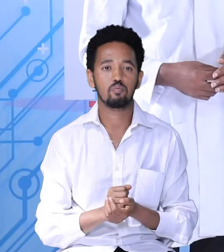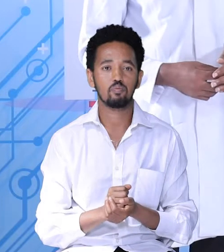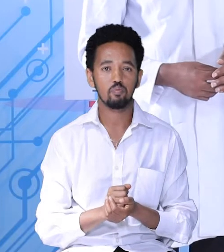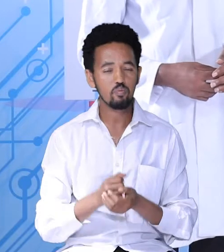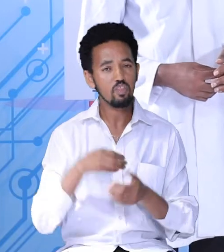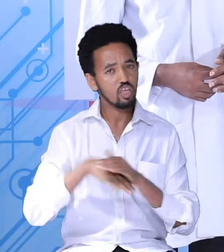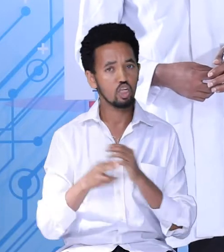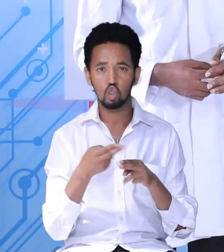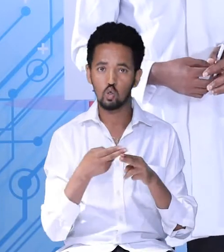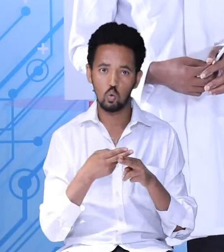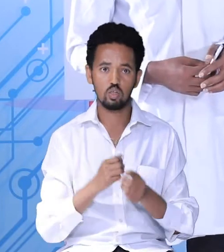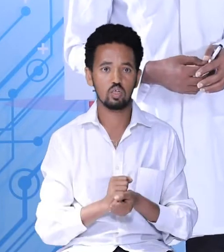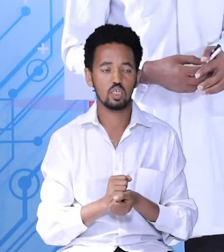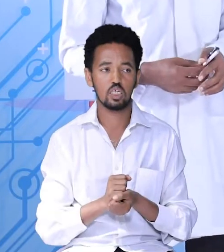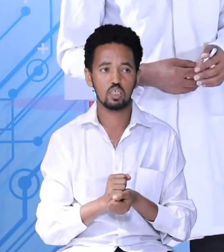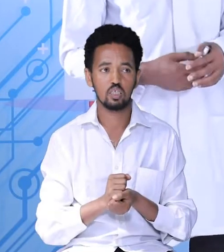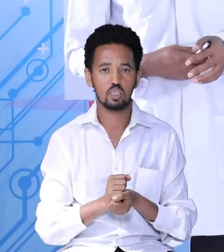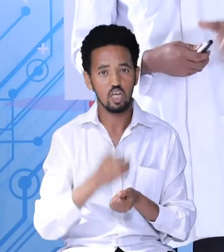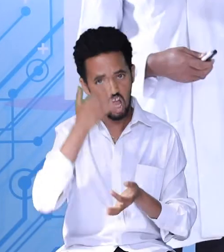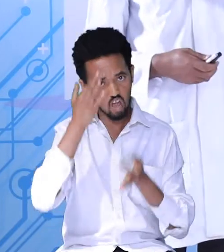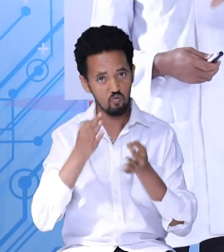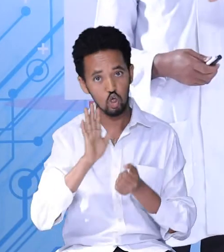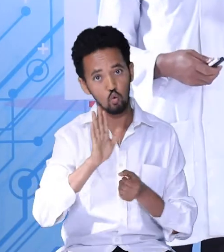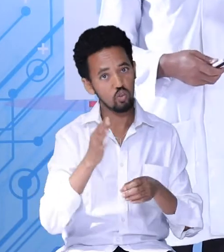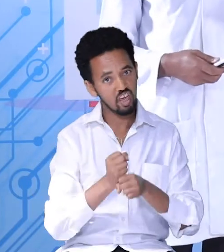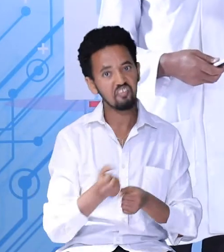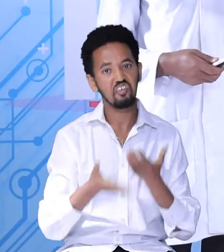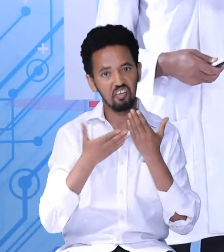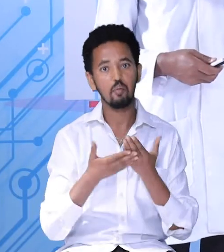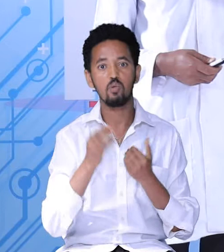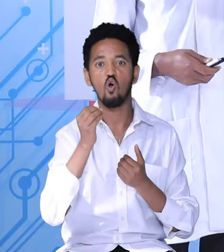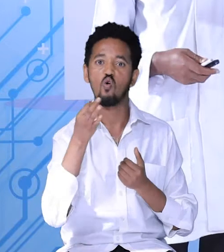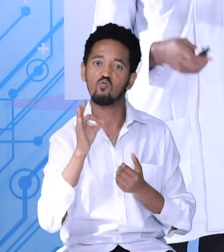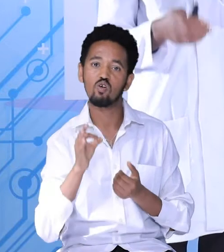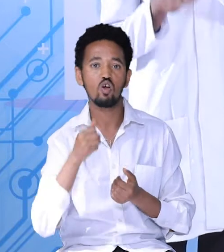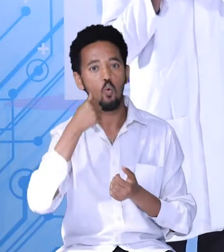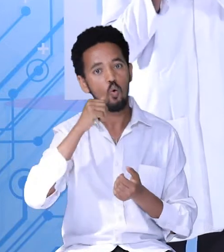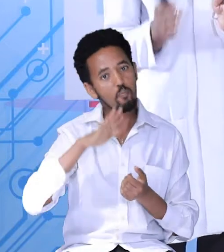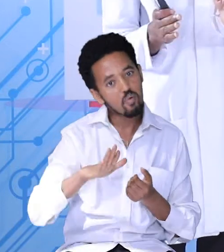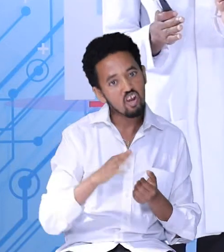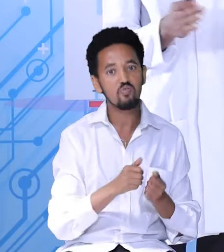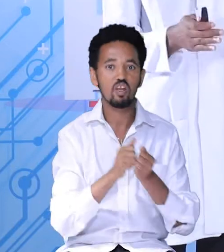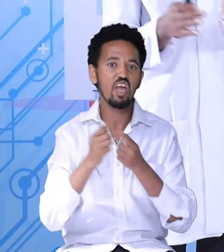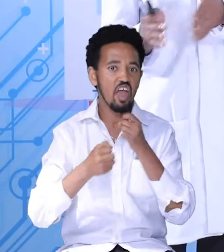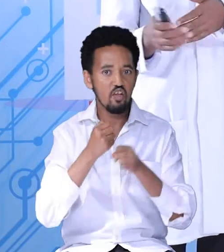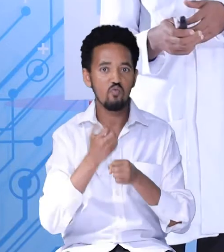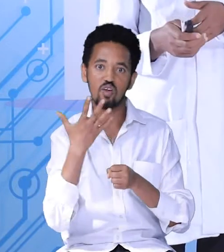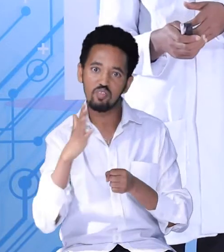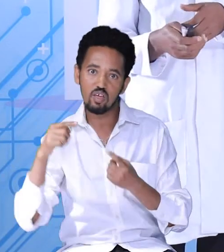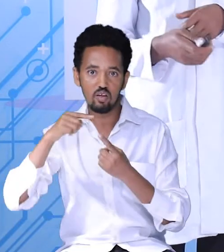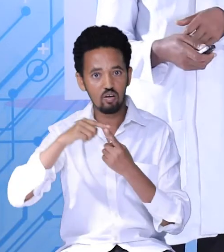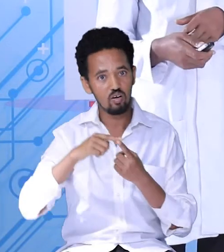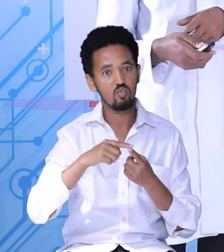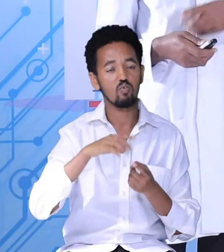In short, if you take a sample of women within an age of 50 to